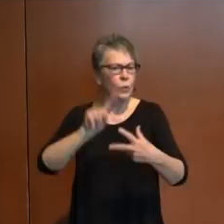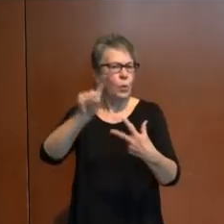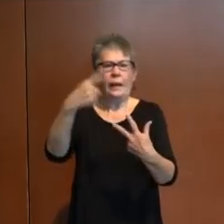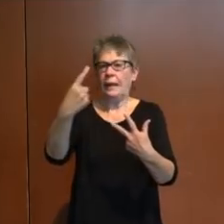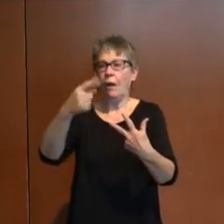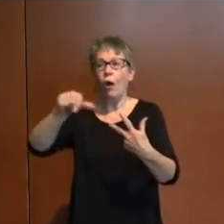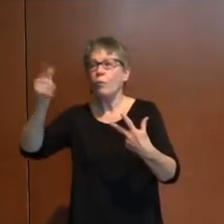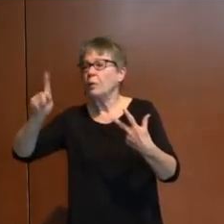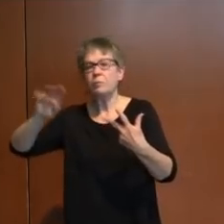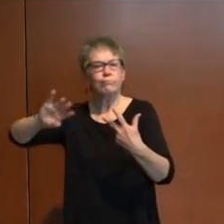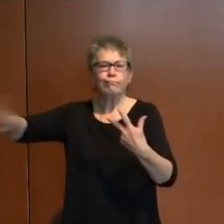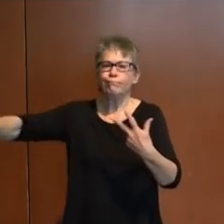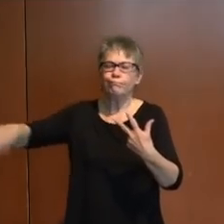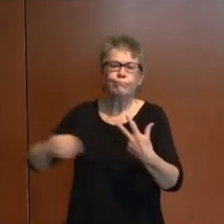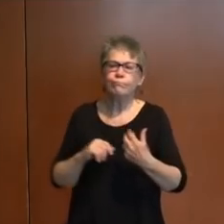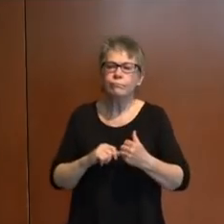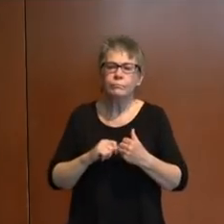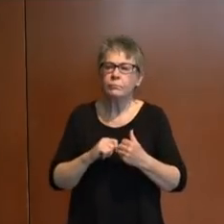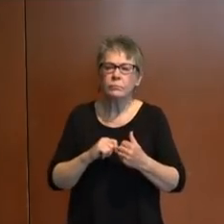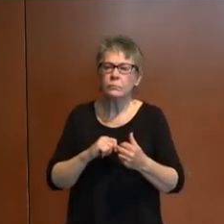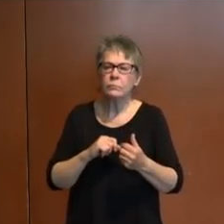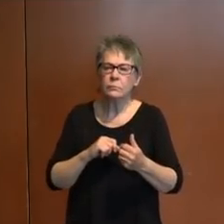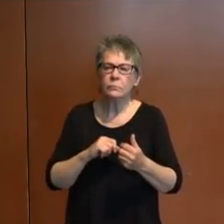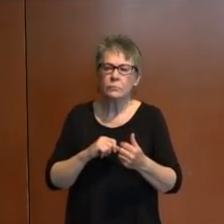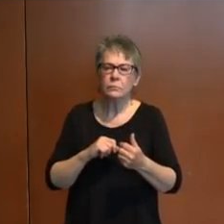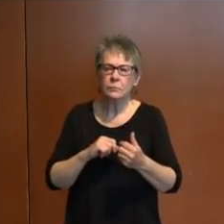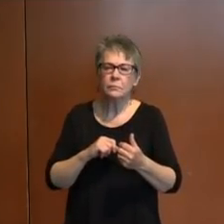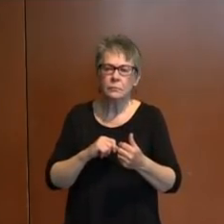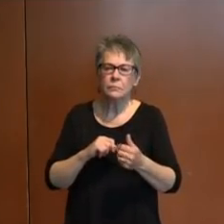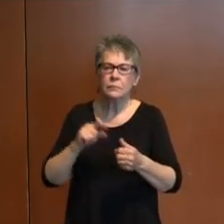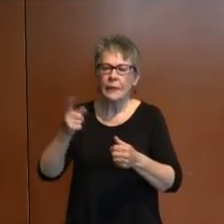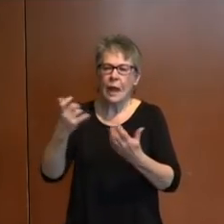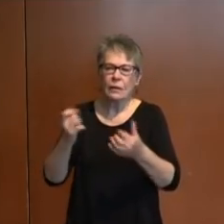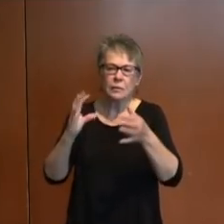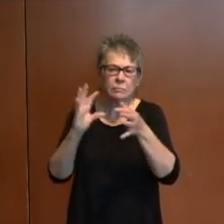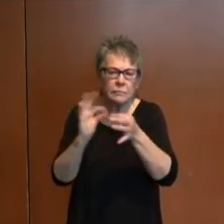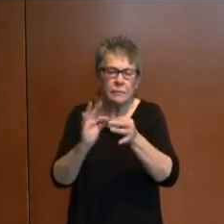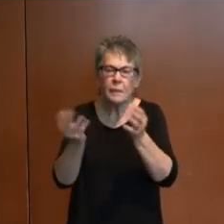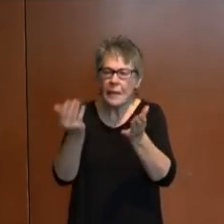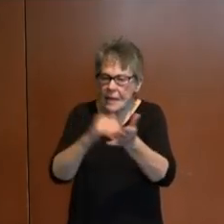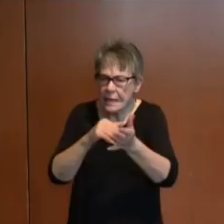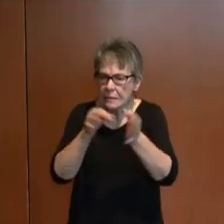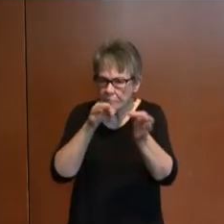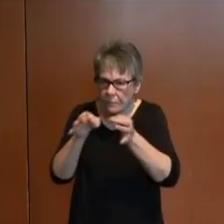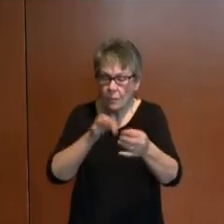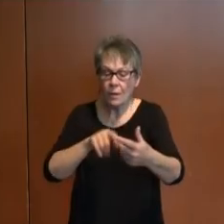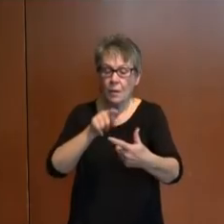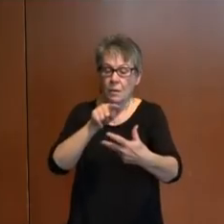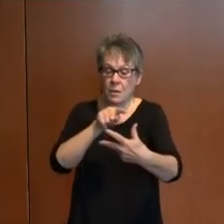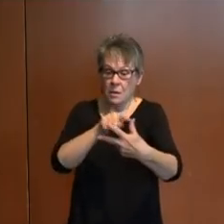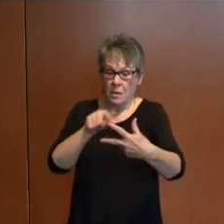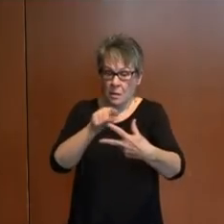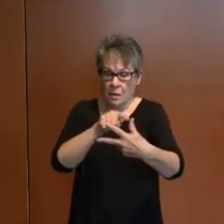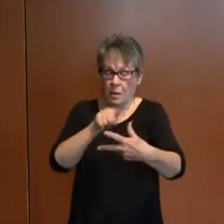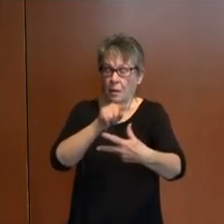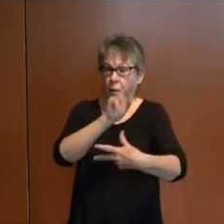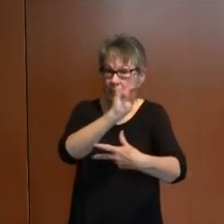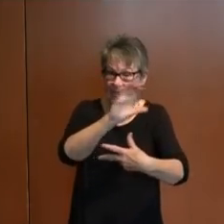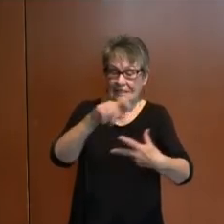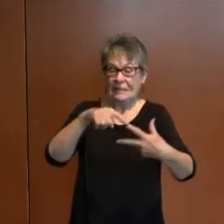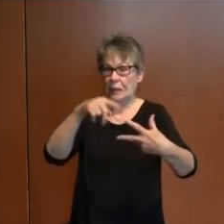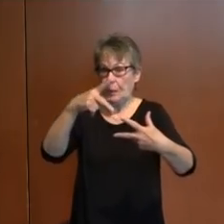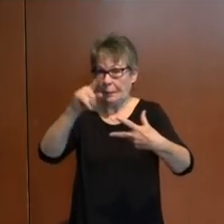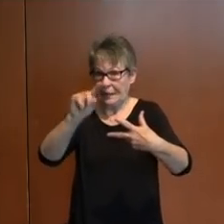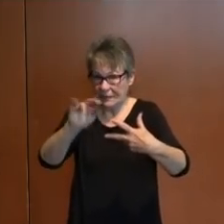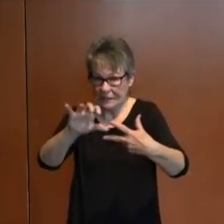responders. Then beginning next Saturday, April 4th, on every Saturday, PNC Bank Arts Center only will be